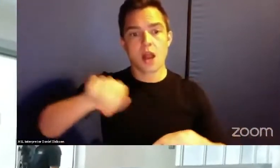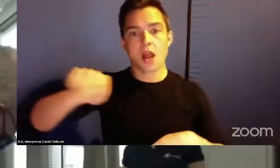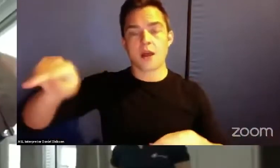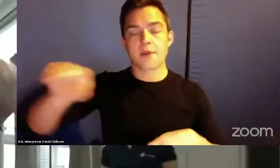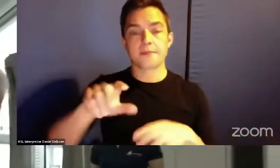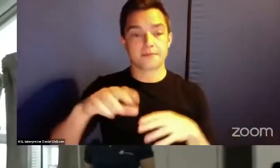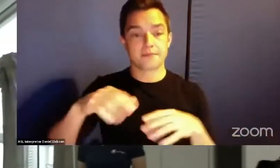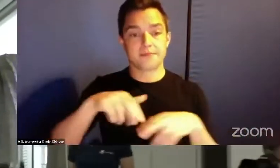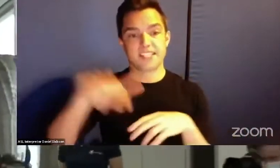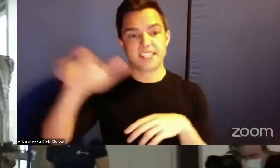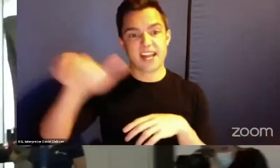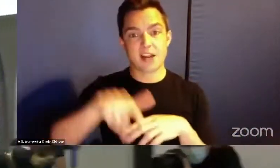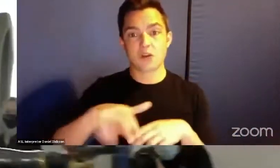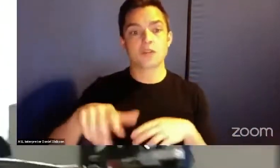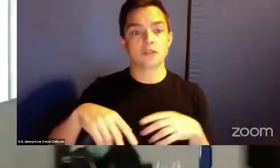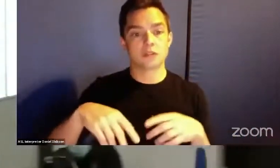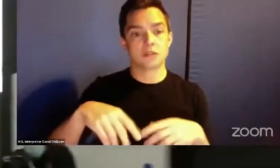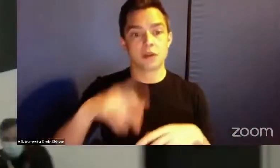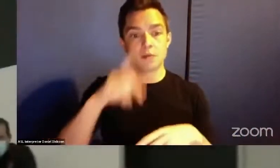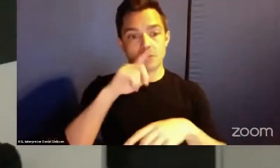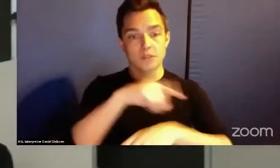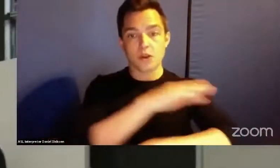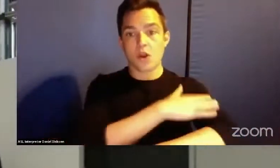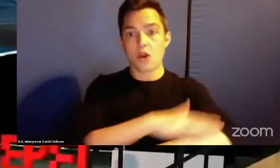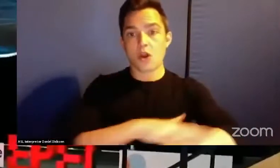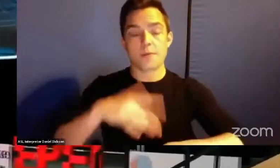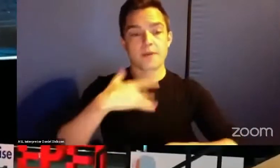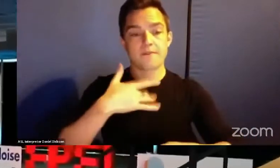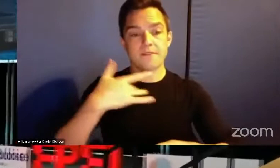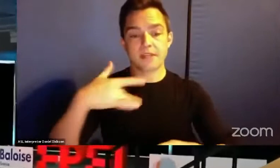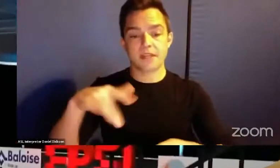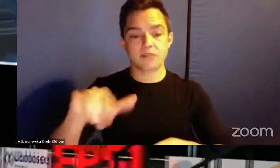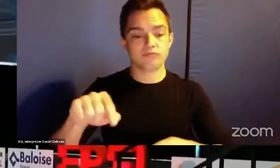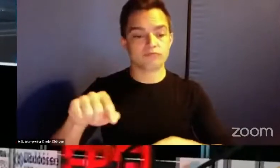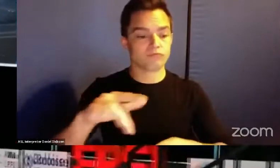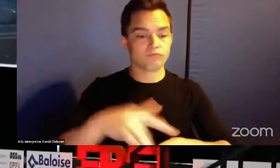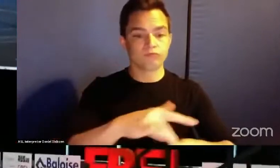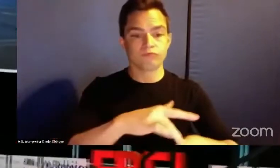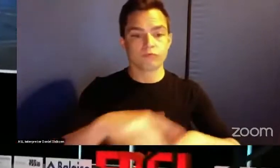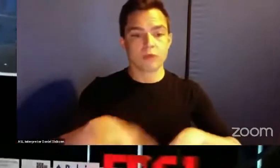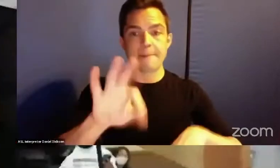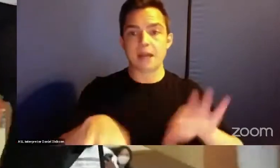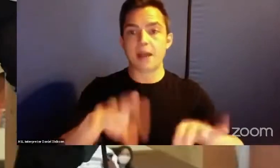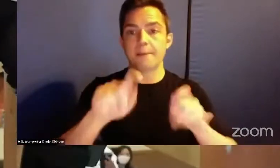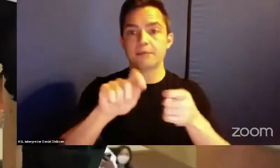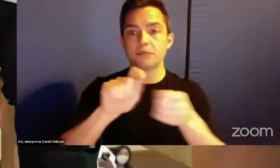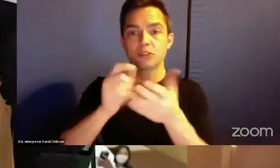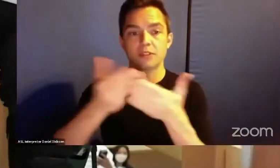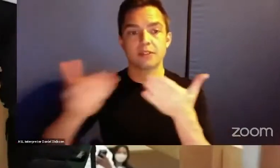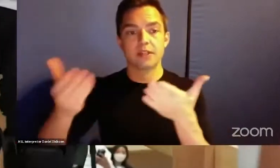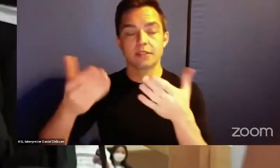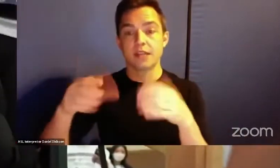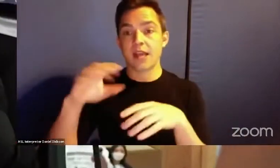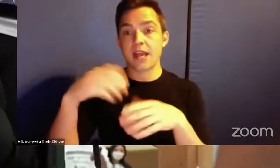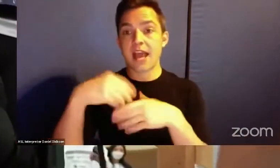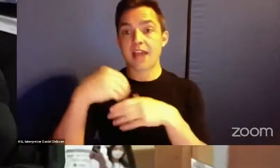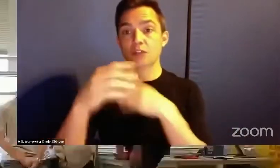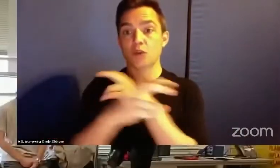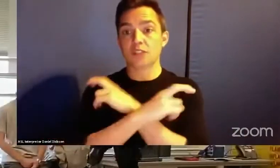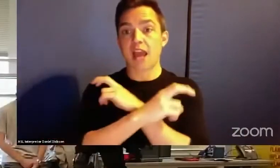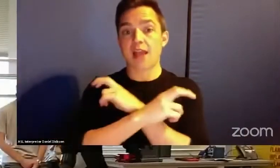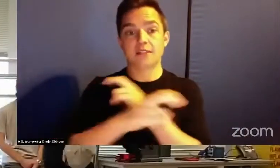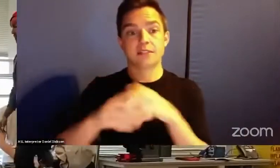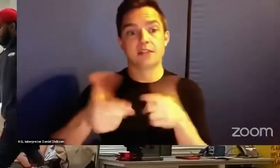Prosthetic arms feel out and pick up hidden objects. And exoskeletons let paralyzed legs walk